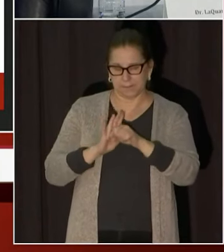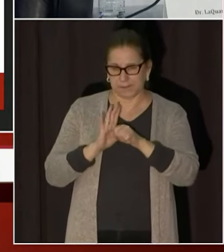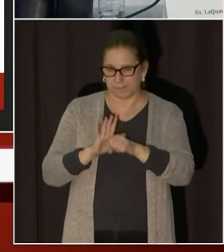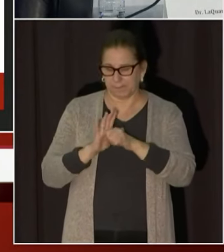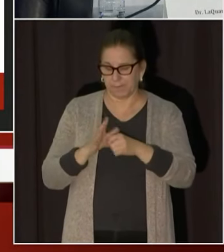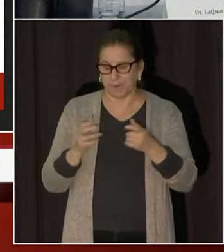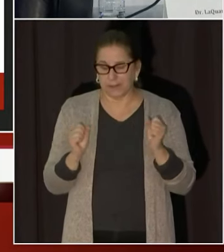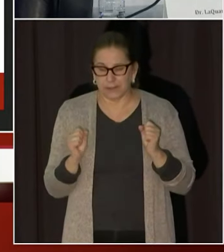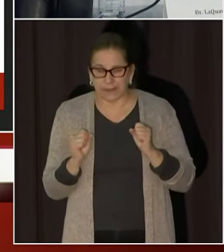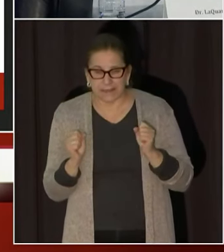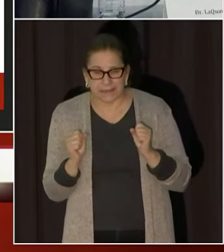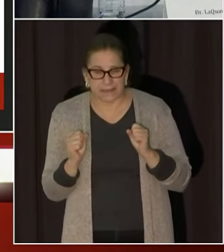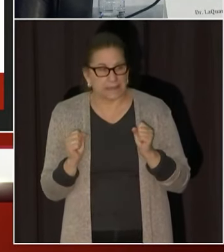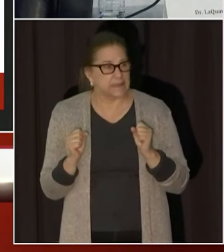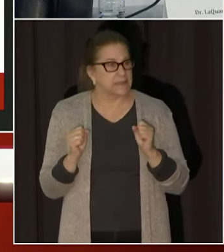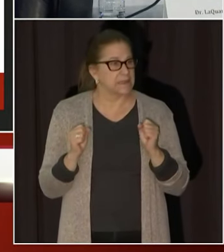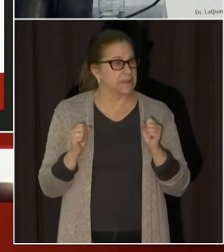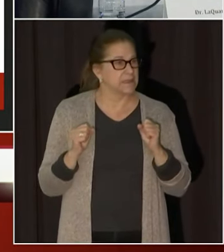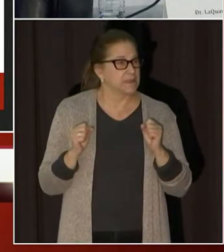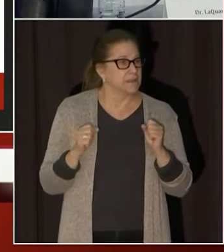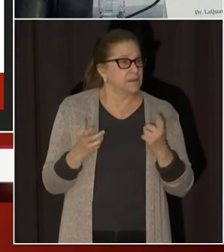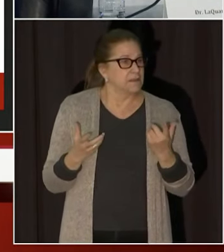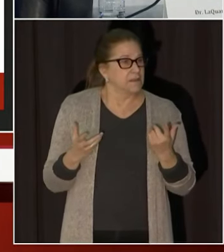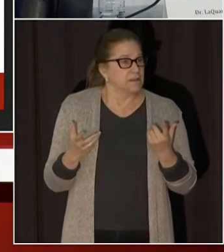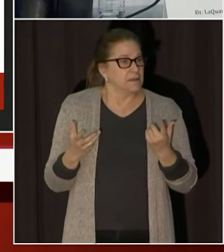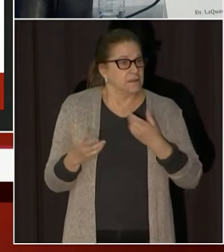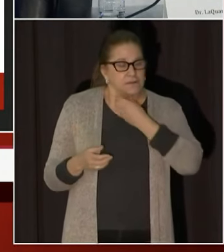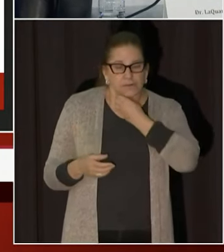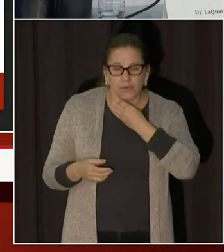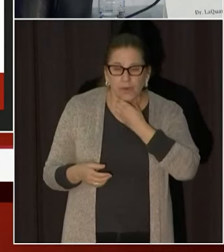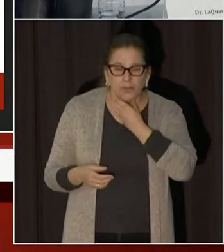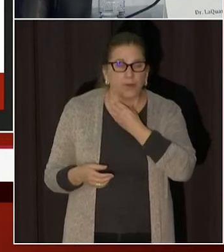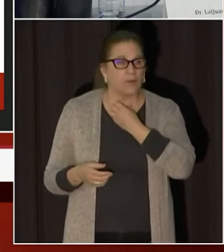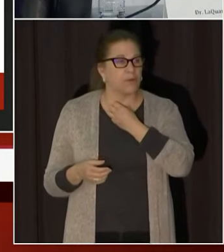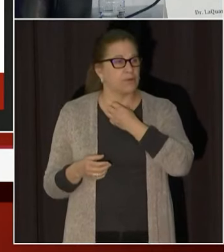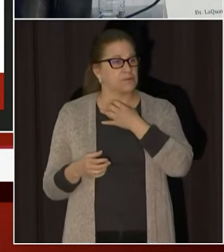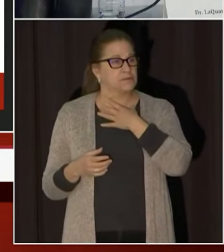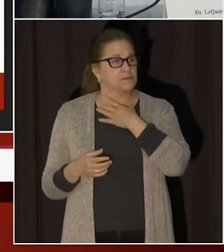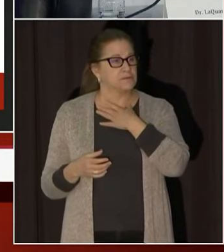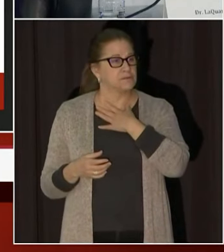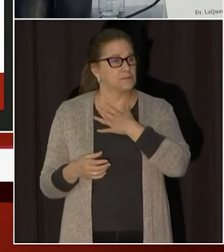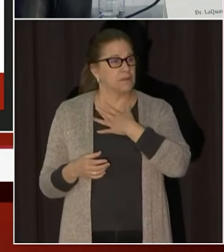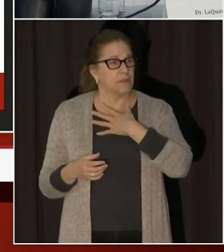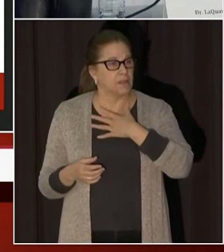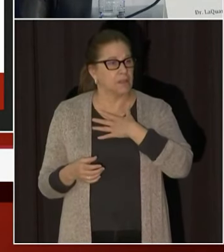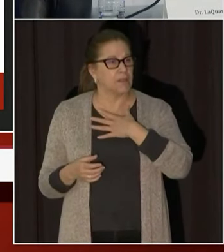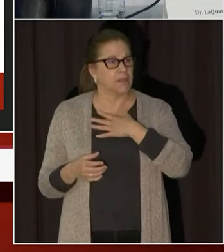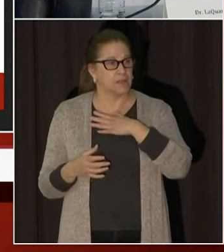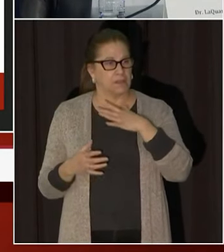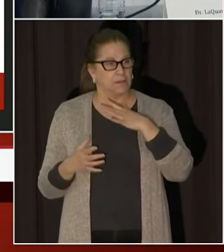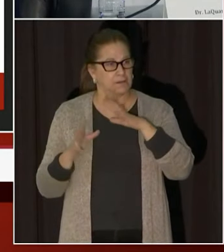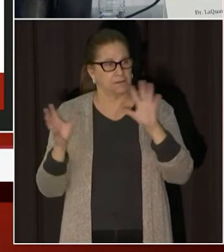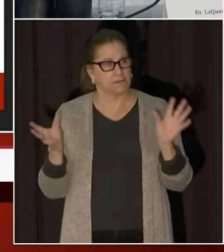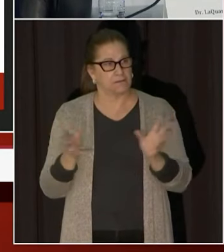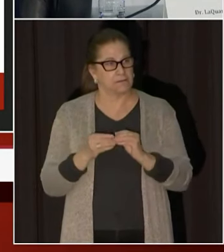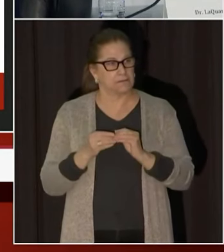very seriously. We know it's the springtime. We know that some people may be dismissing these as simple allergies, but